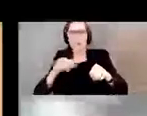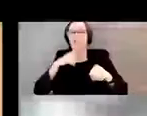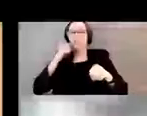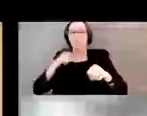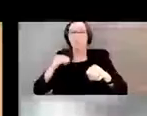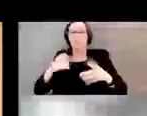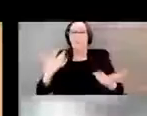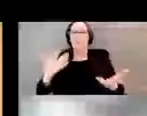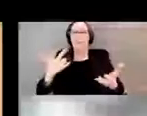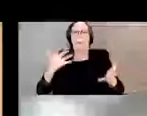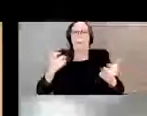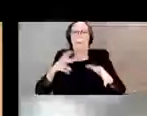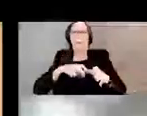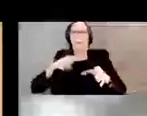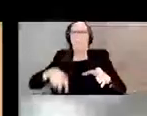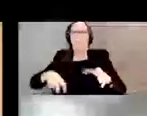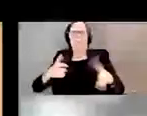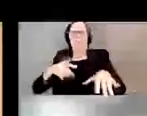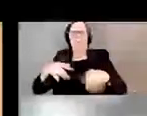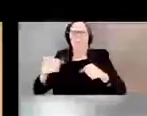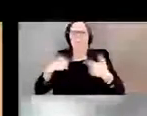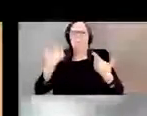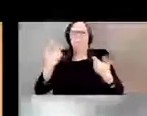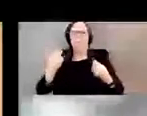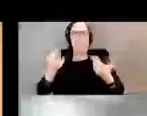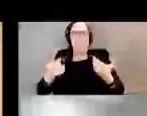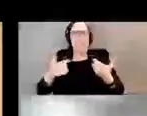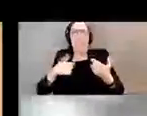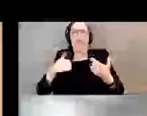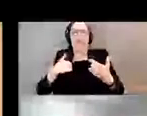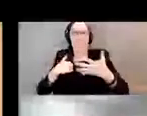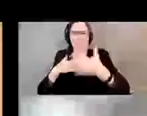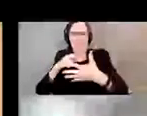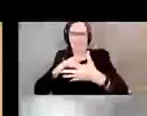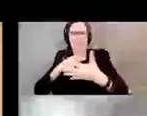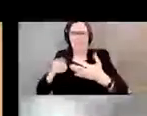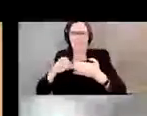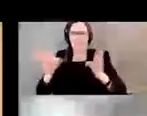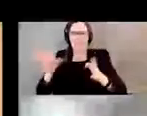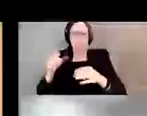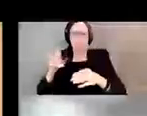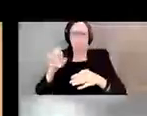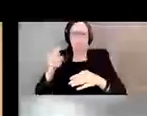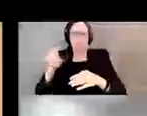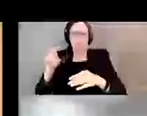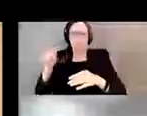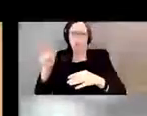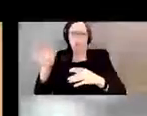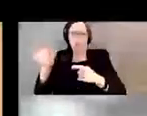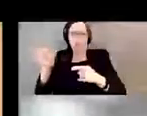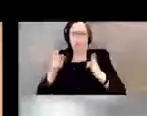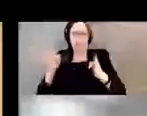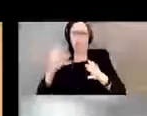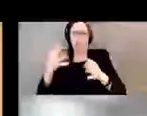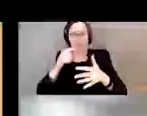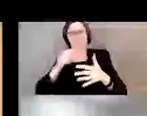of don't know how to do it. They go through five of their own general secretaries from 1979 to